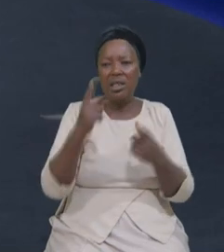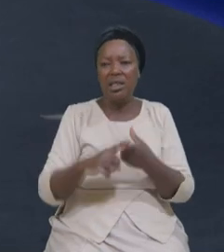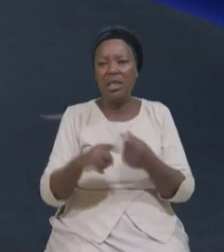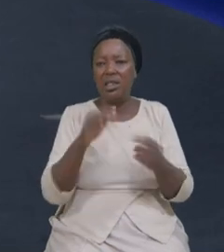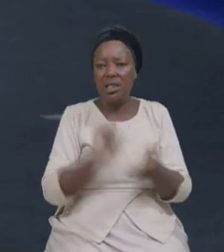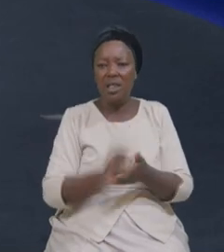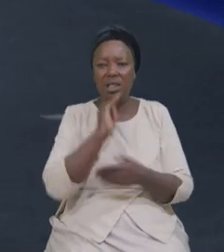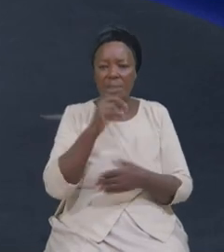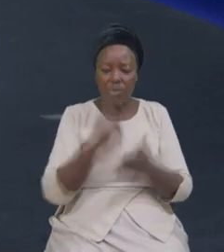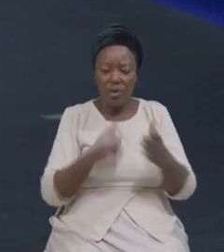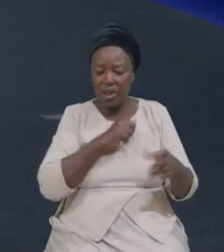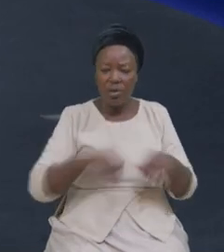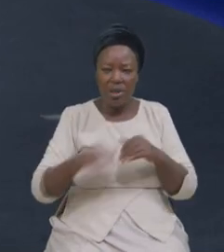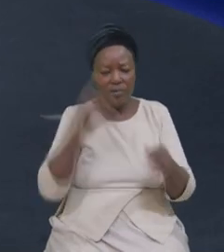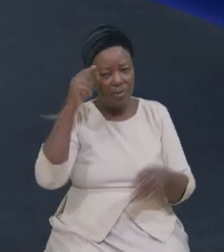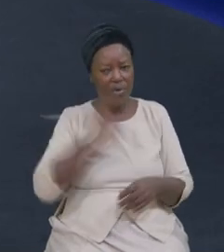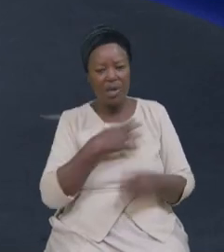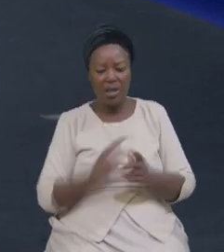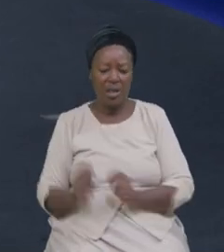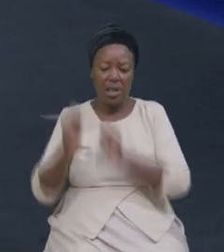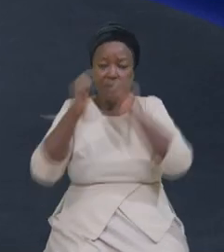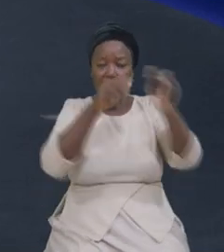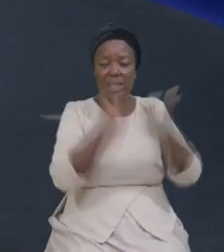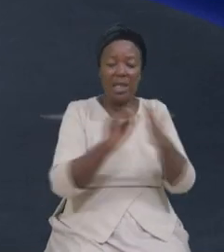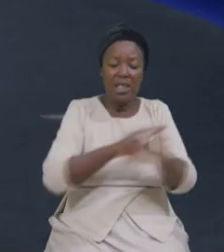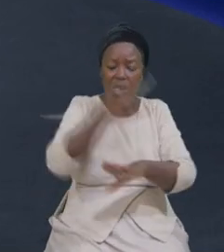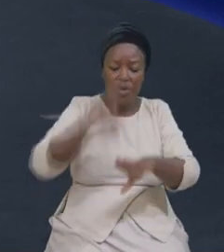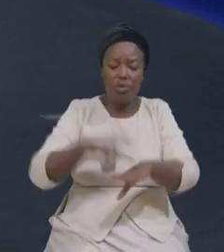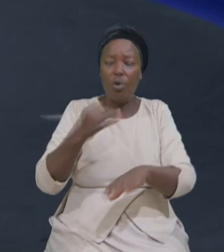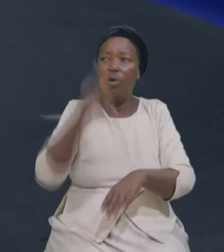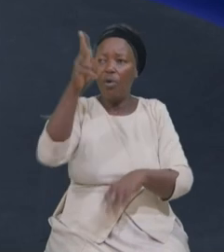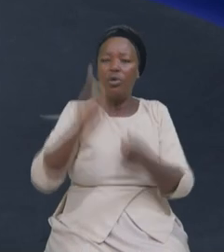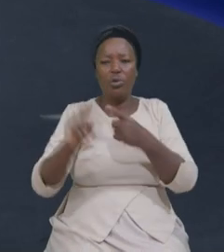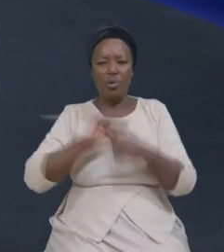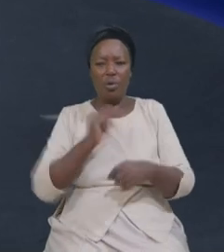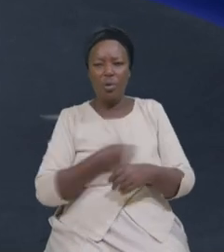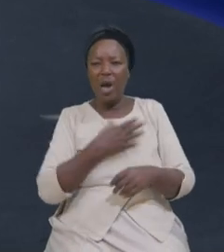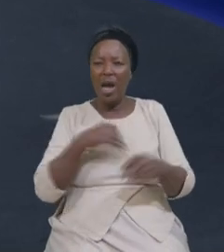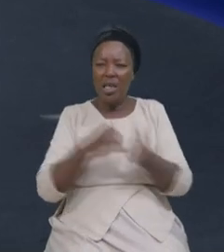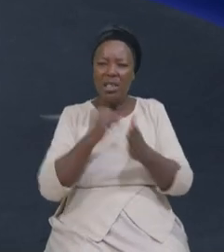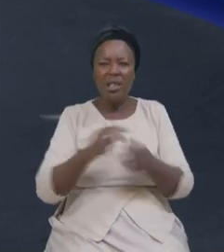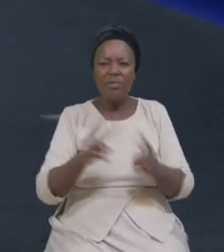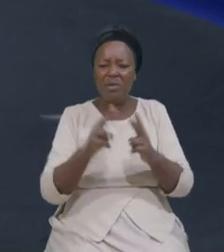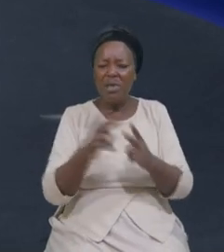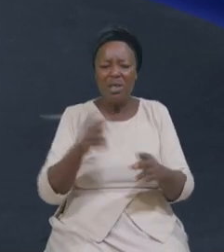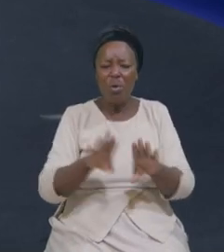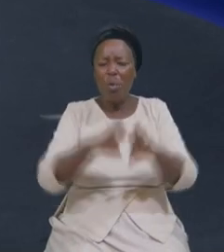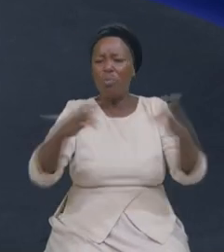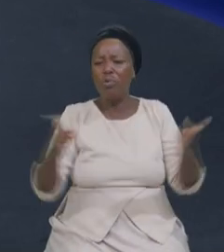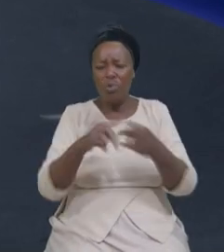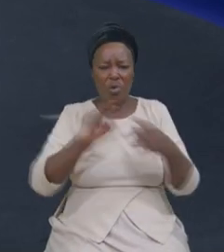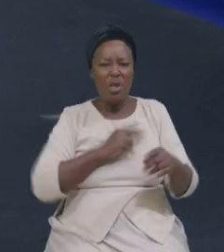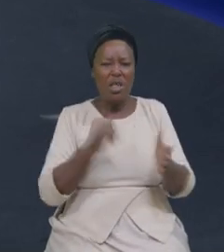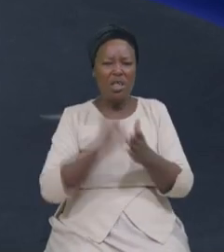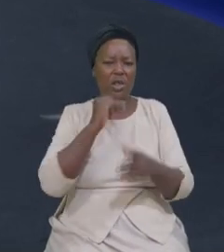the Lord transferred to him the very nature of God. And it's transparent. It's what the angels can see